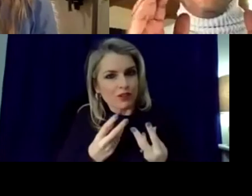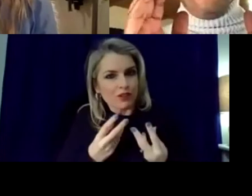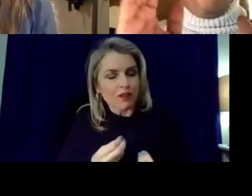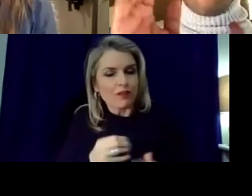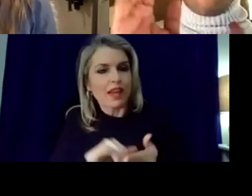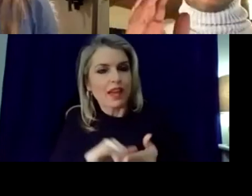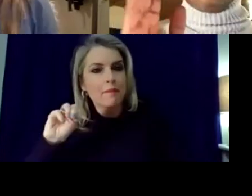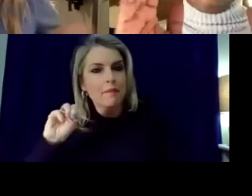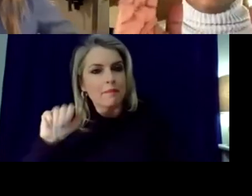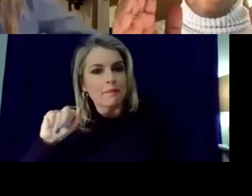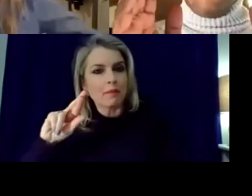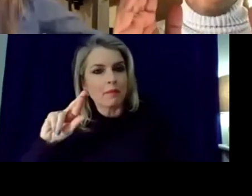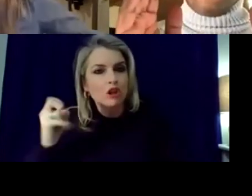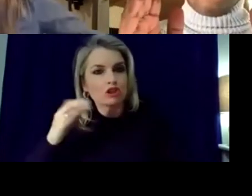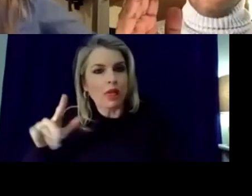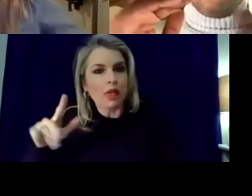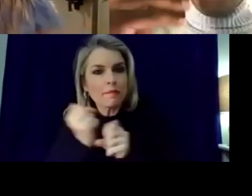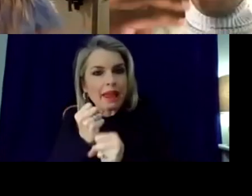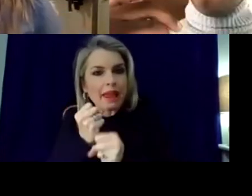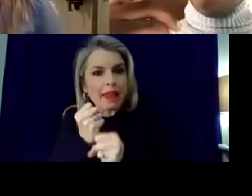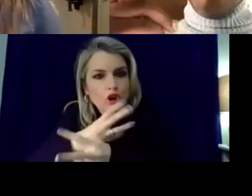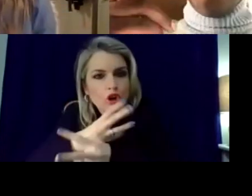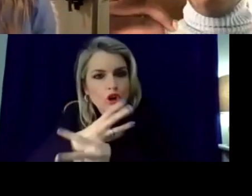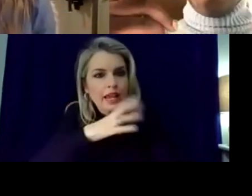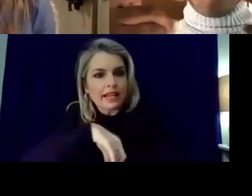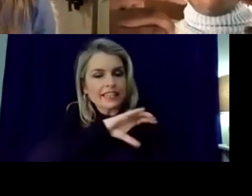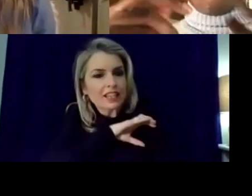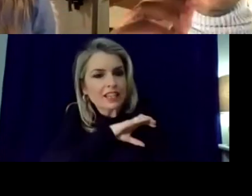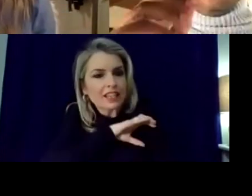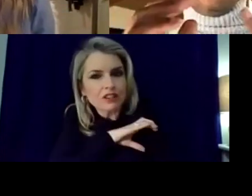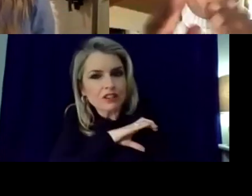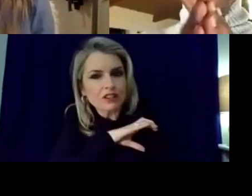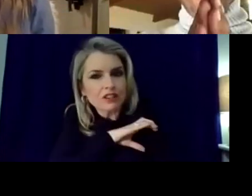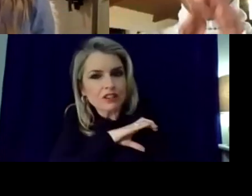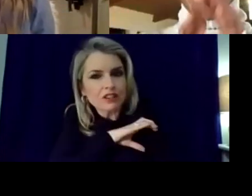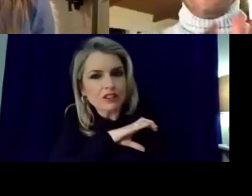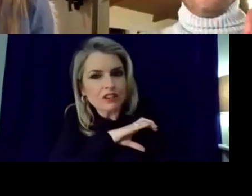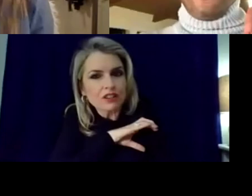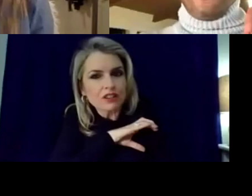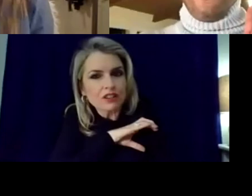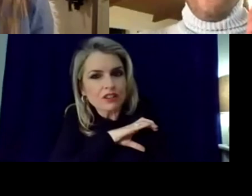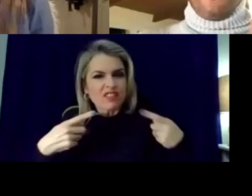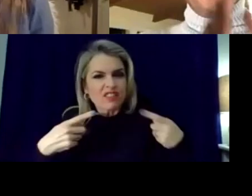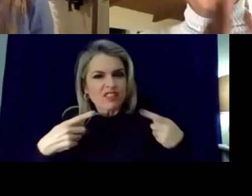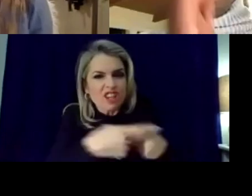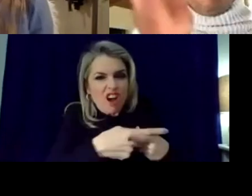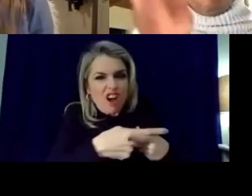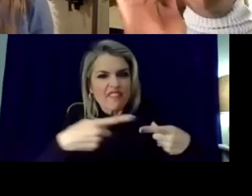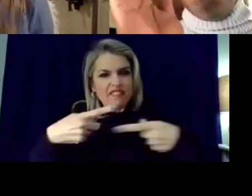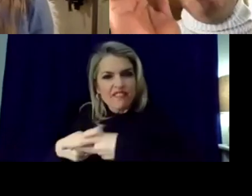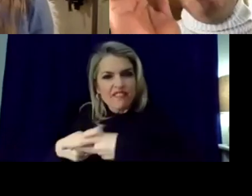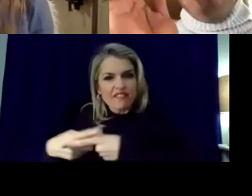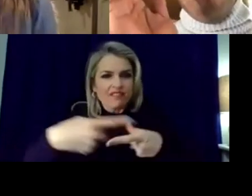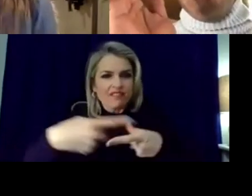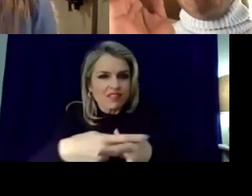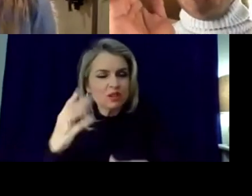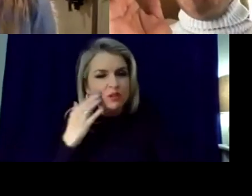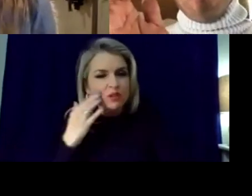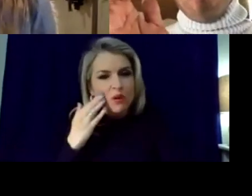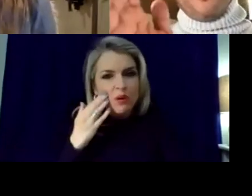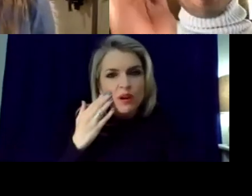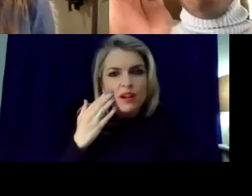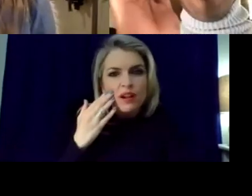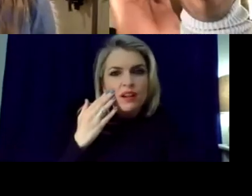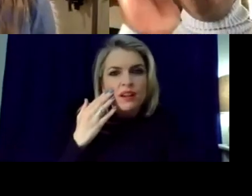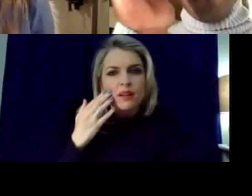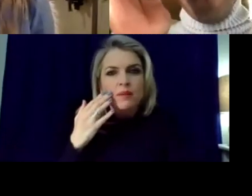created a world and characters who have inherent conflict, you know, about wanting to do the right thing, maybe not for the